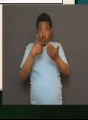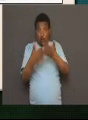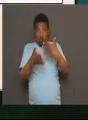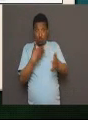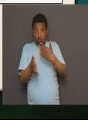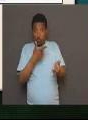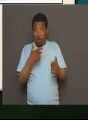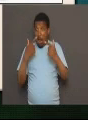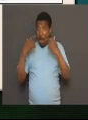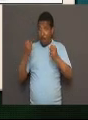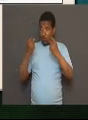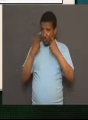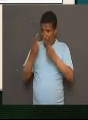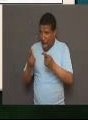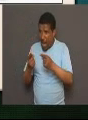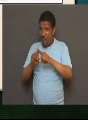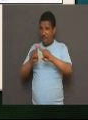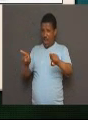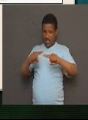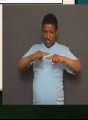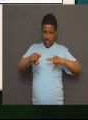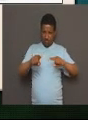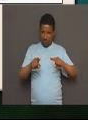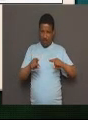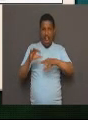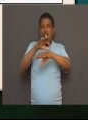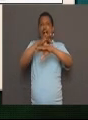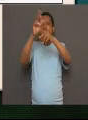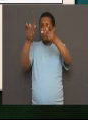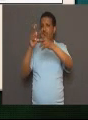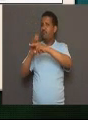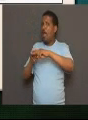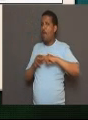easily able to see the variations in landscape.